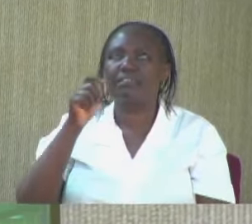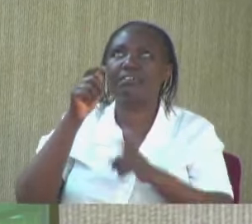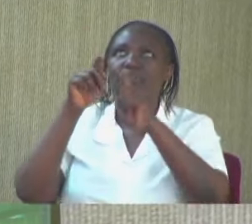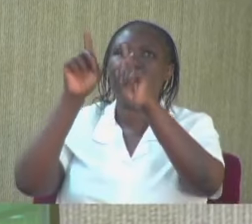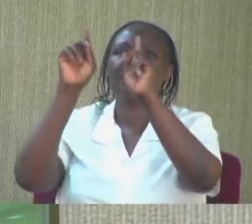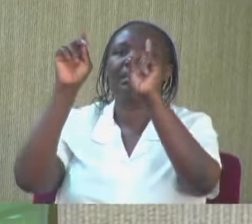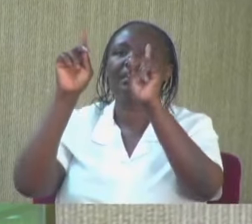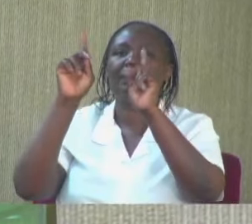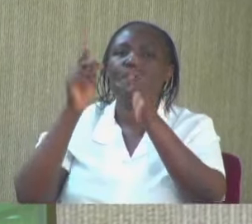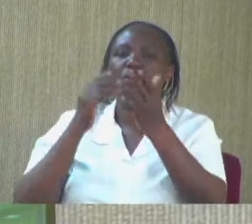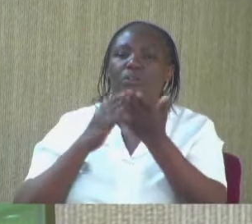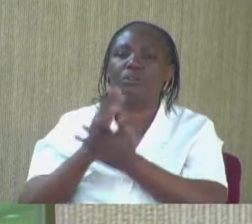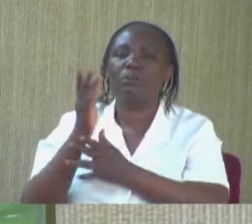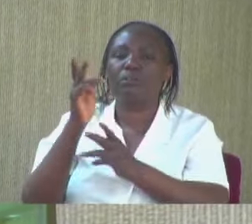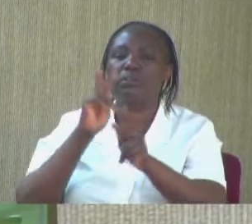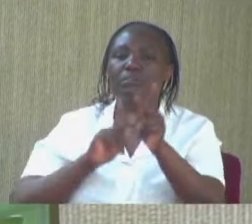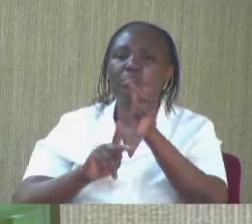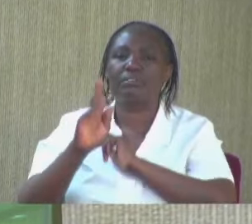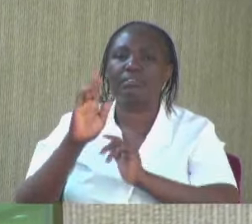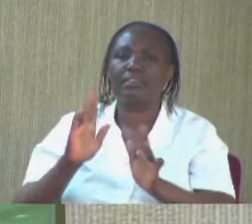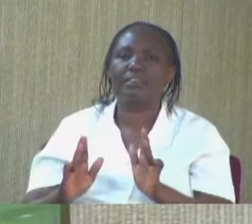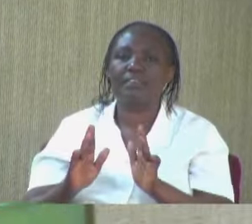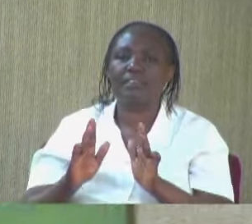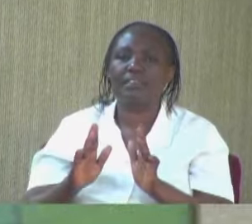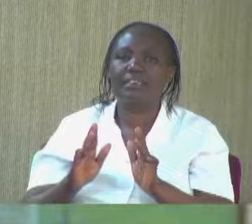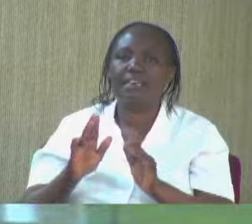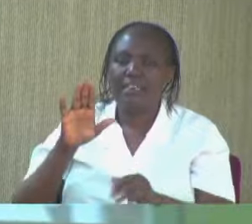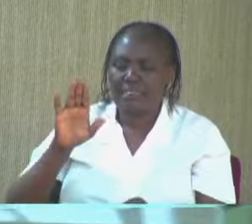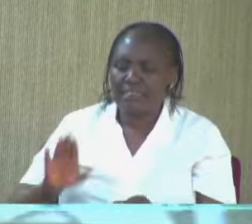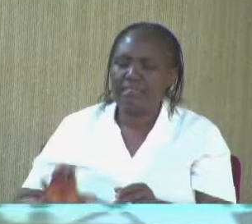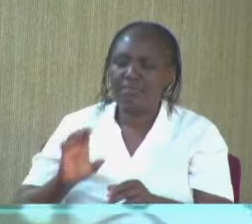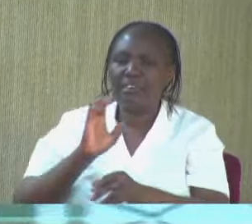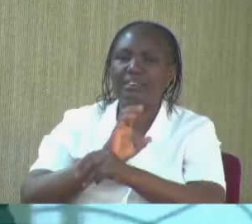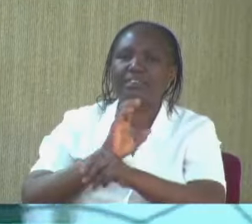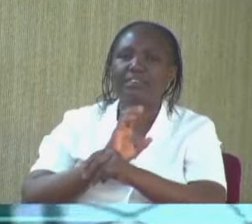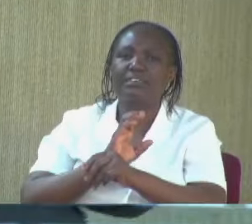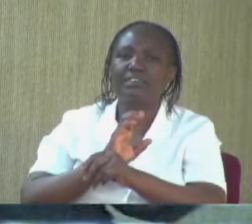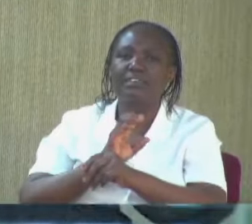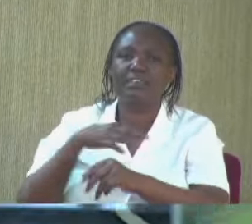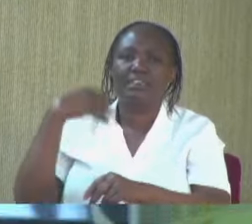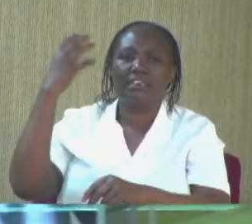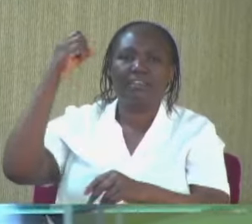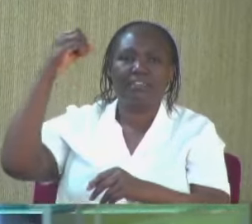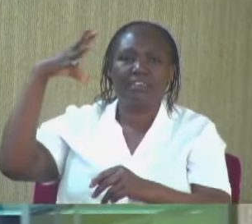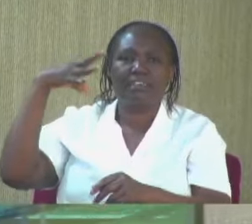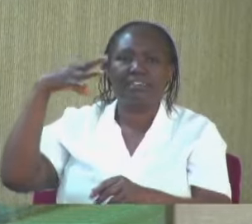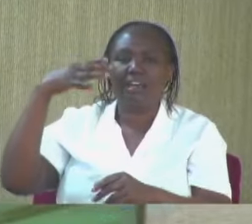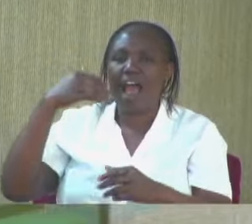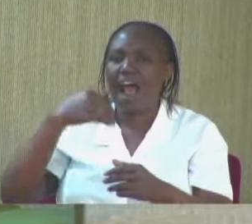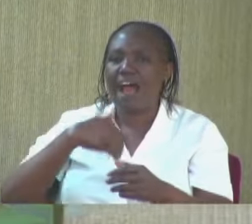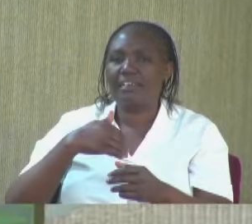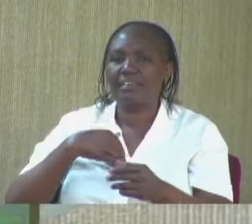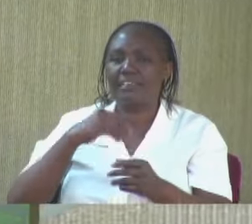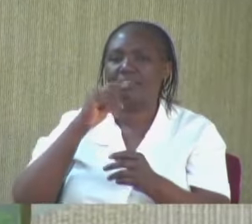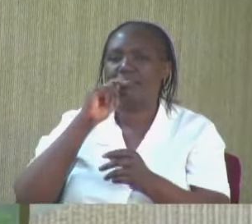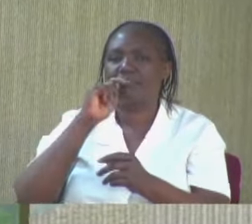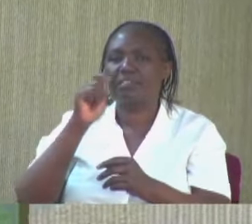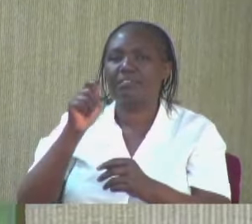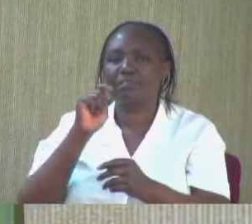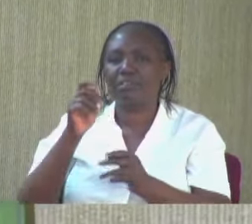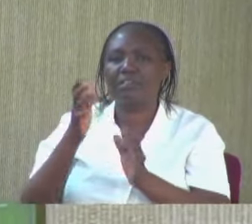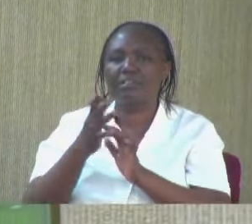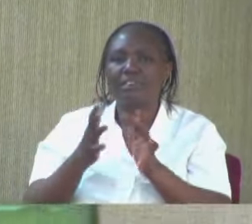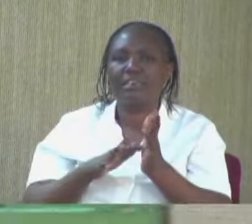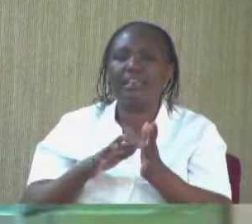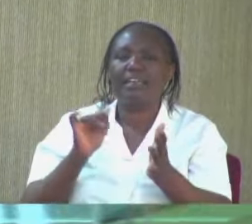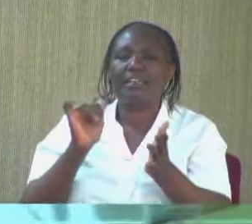ministry of the prophets. And therefore, if the remnant church of God in Revelation has the testimony of Jesus, that